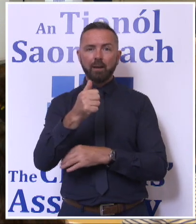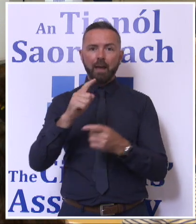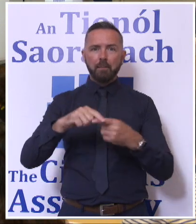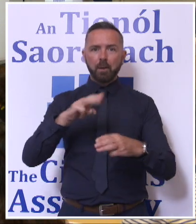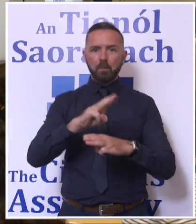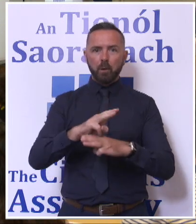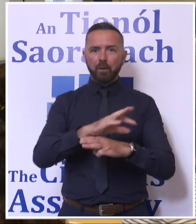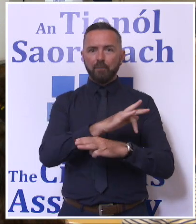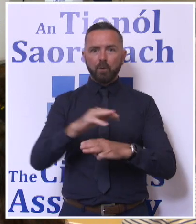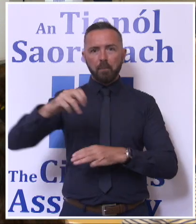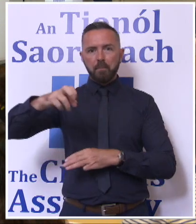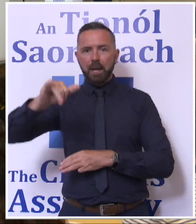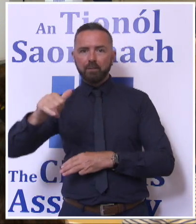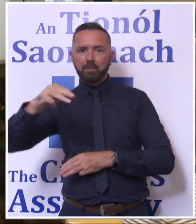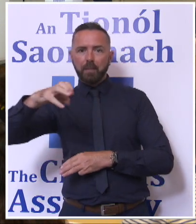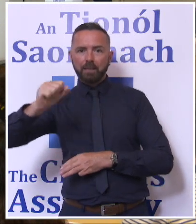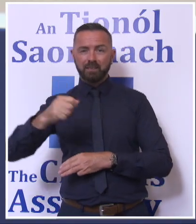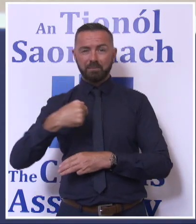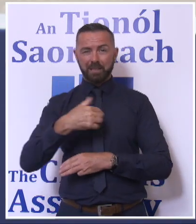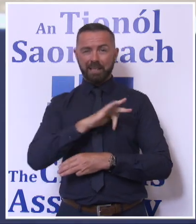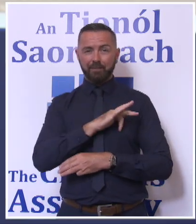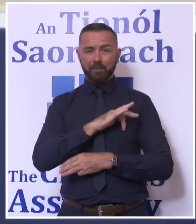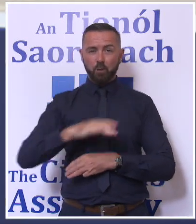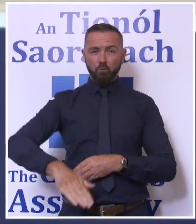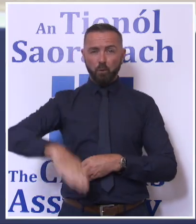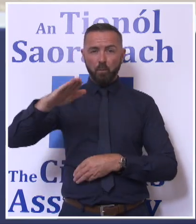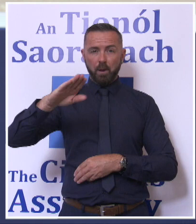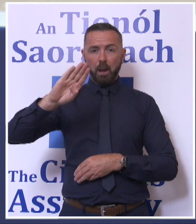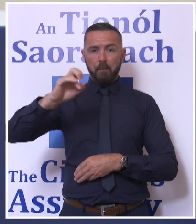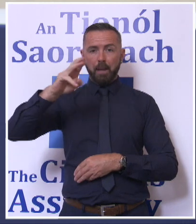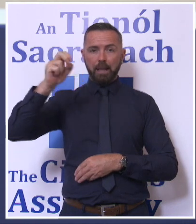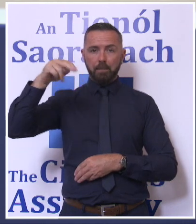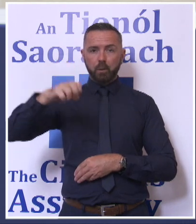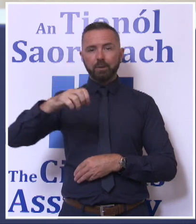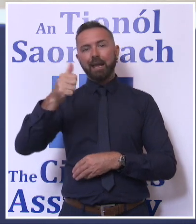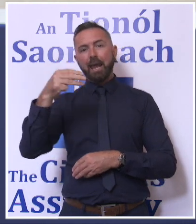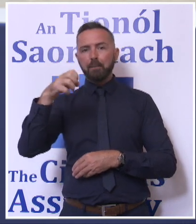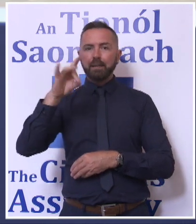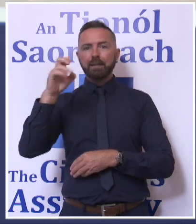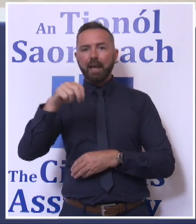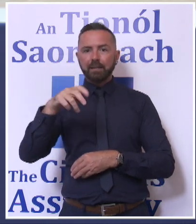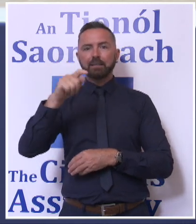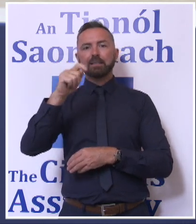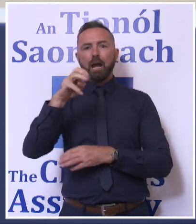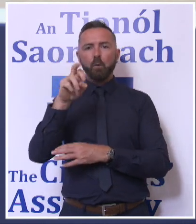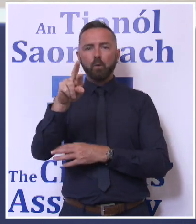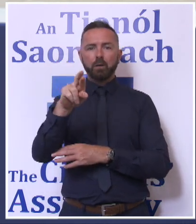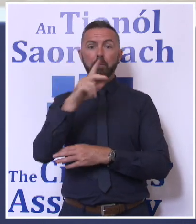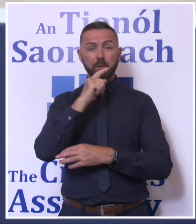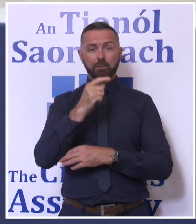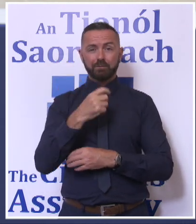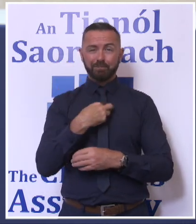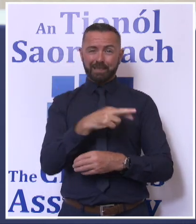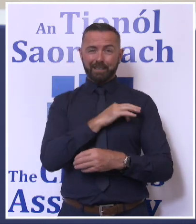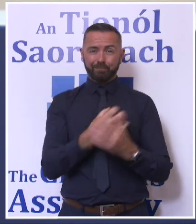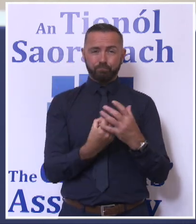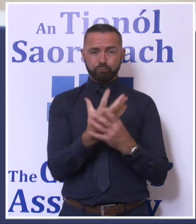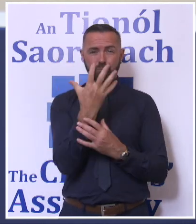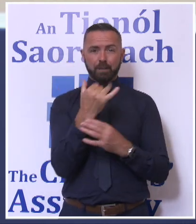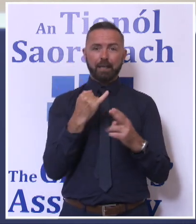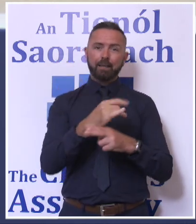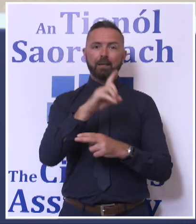process. I would now like to just speak about the plan of action, and it's some feedback that we got from you in